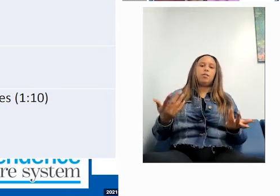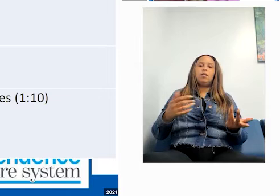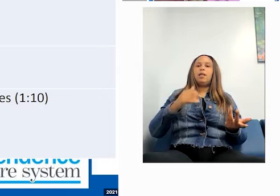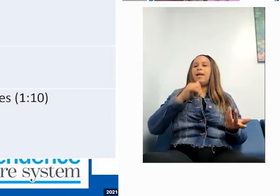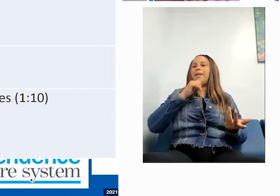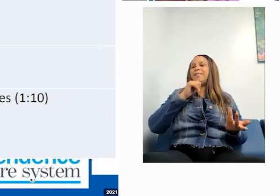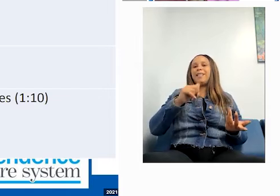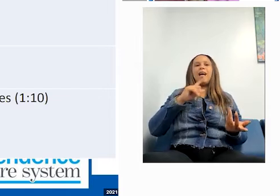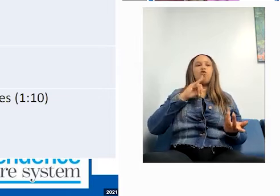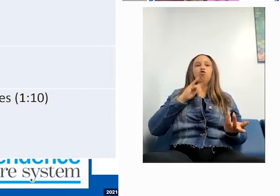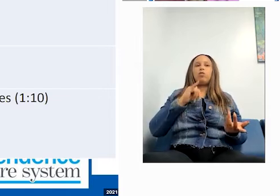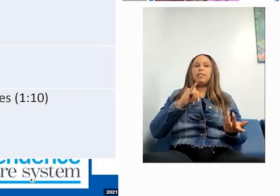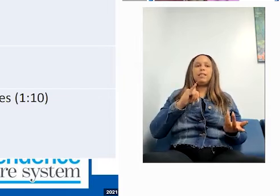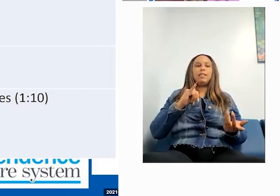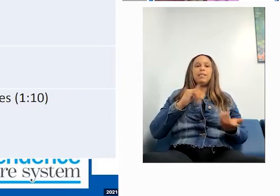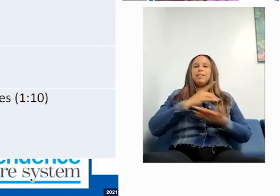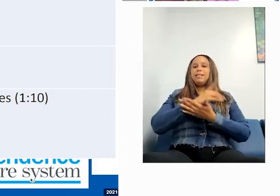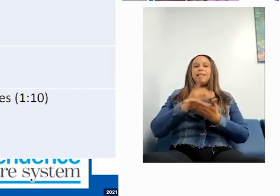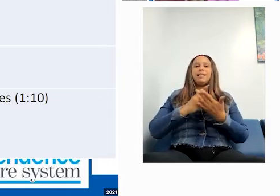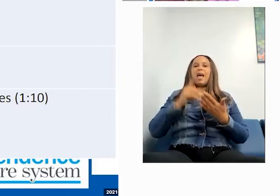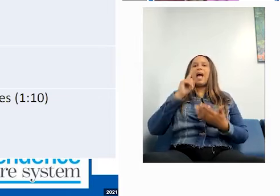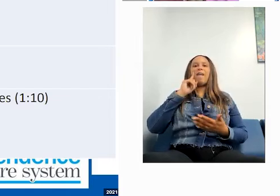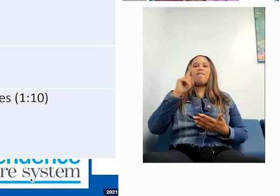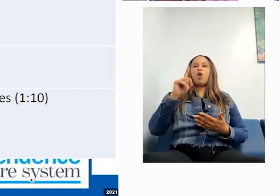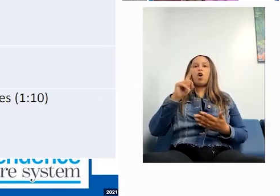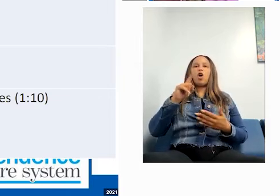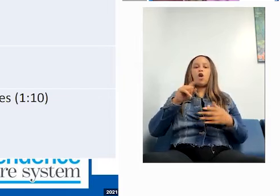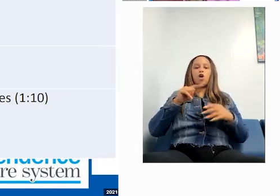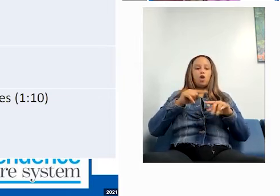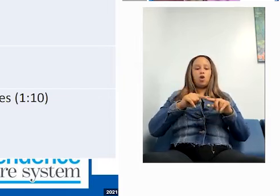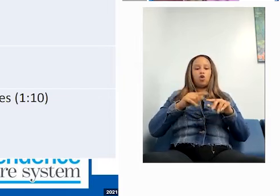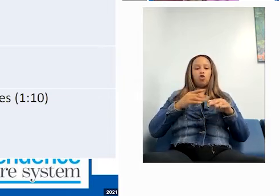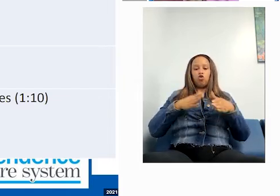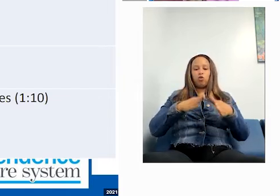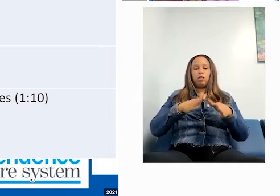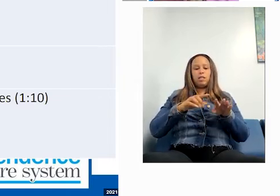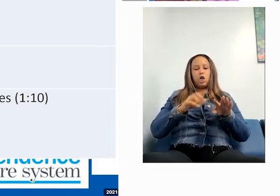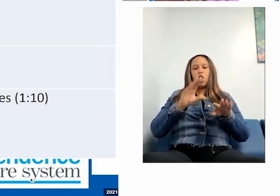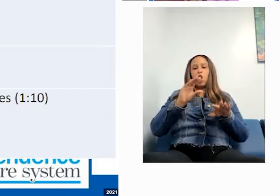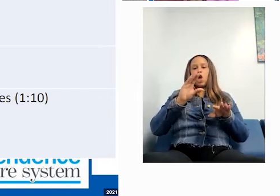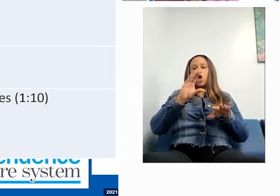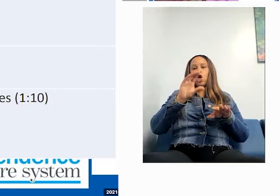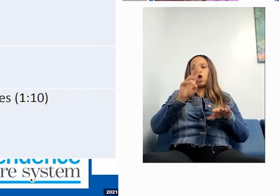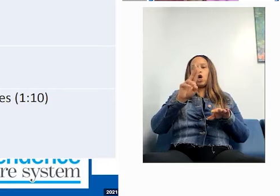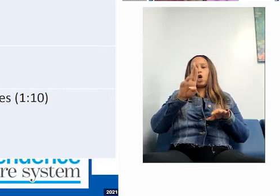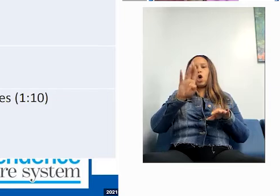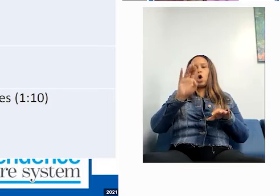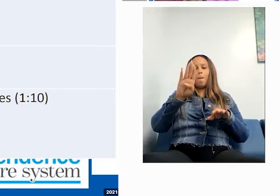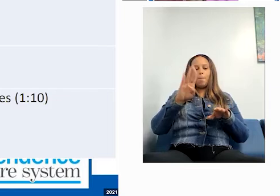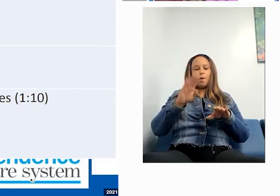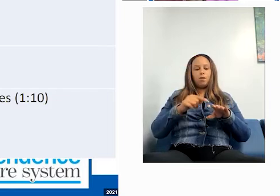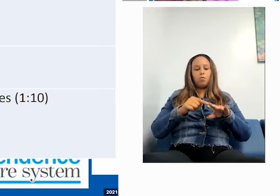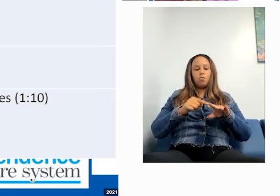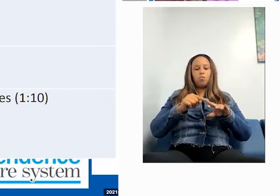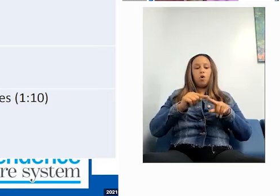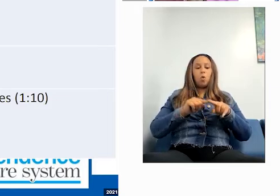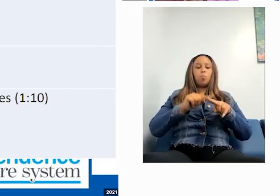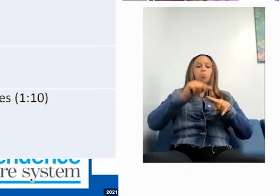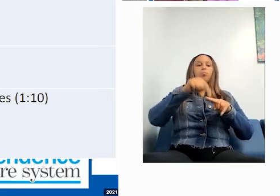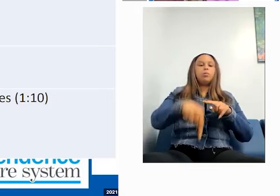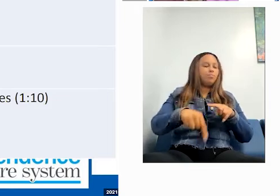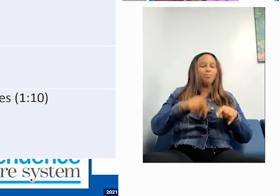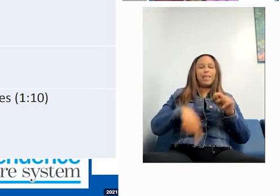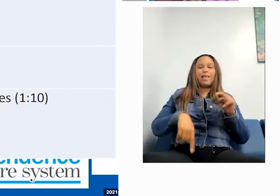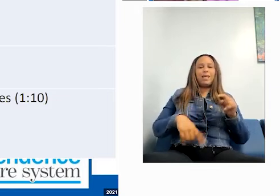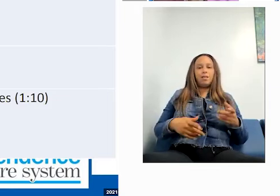for curb cuts in New York City of any variety. So a group 3 chair is really built for indoor and